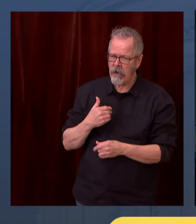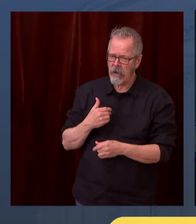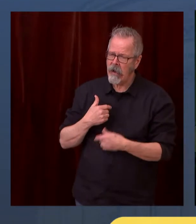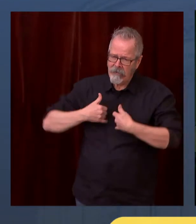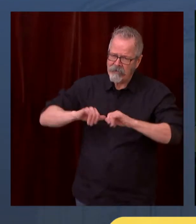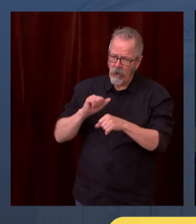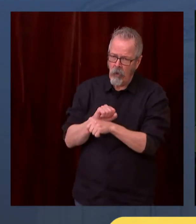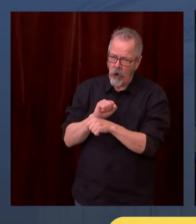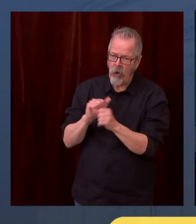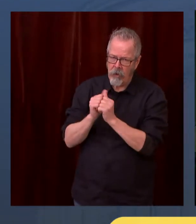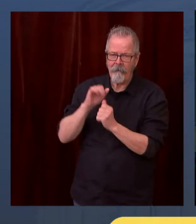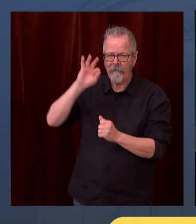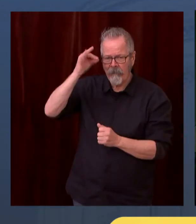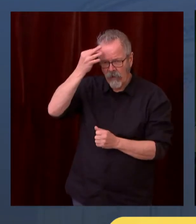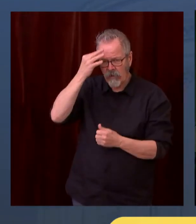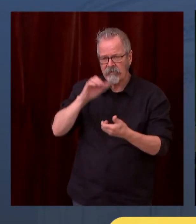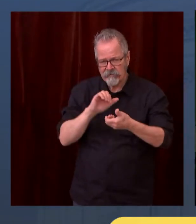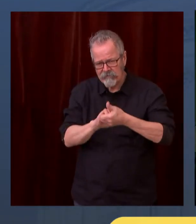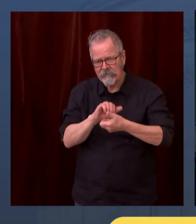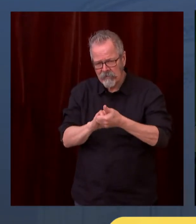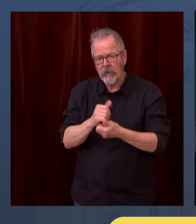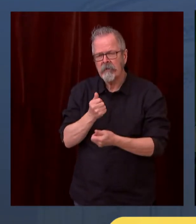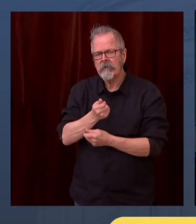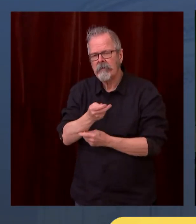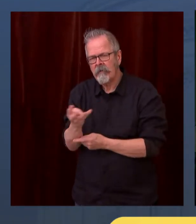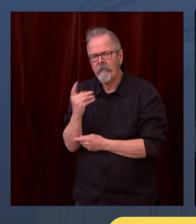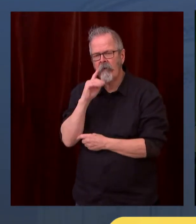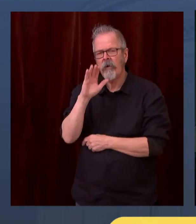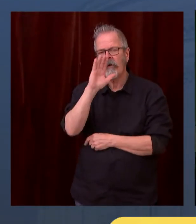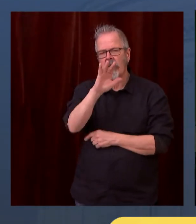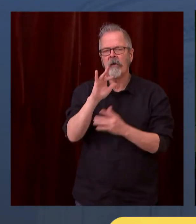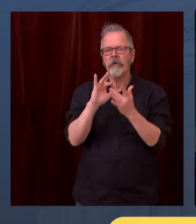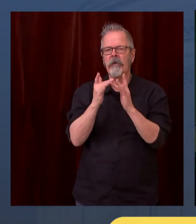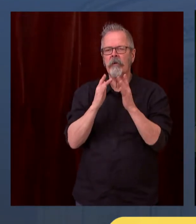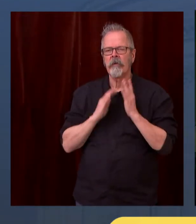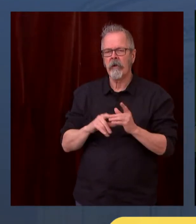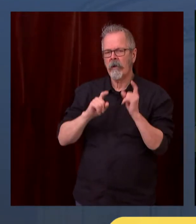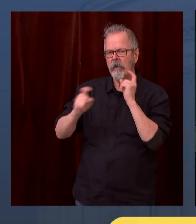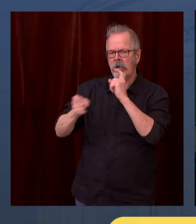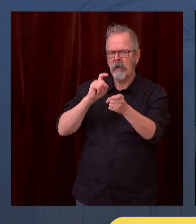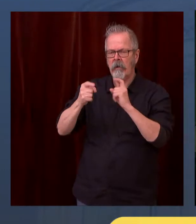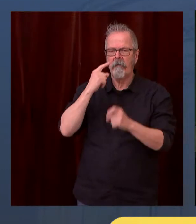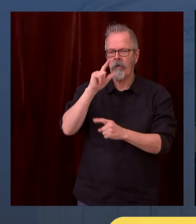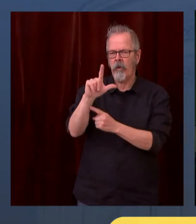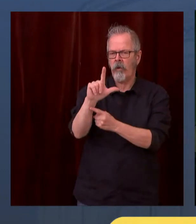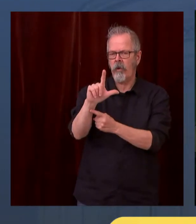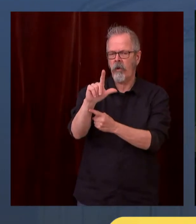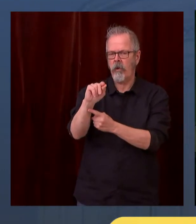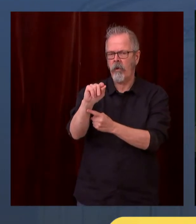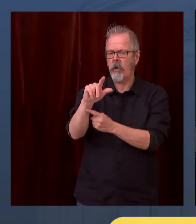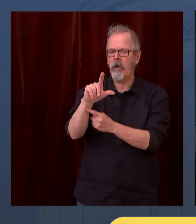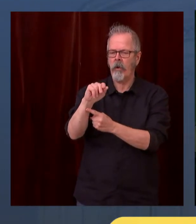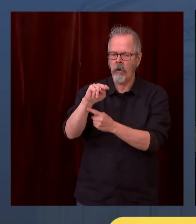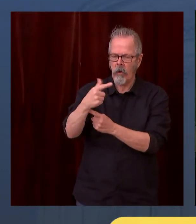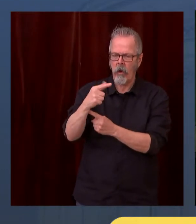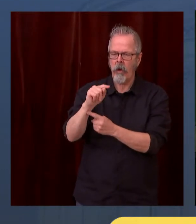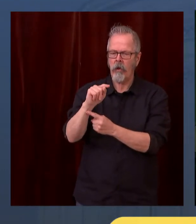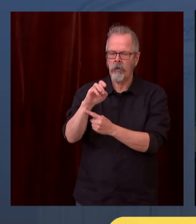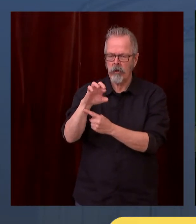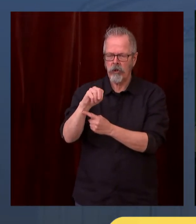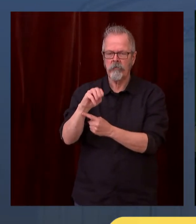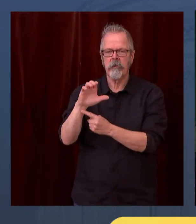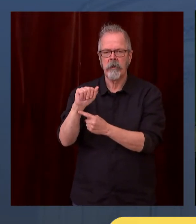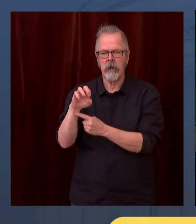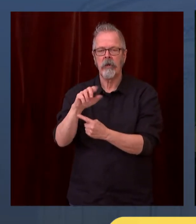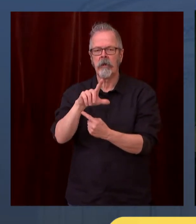a number of things on the pharmacy allocation for long-term care facilities, and there's some things that we're doing behind the